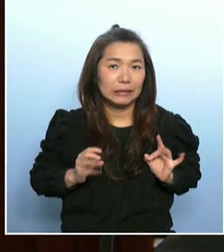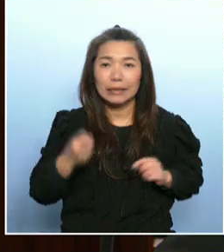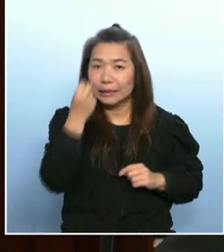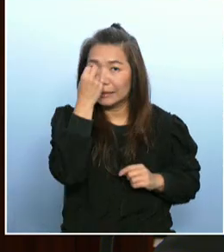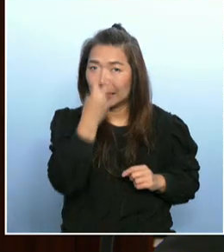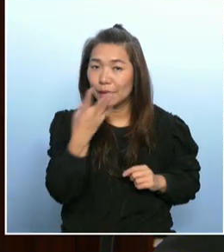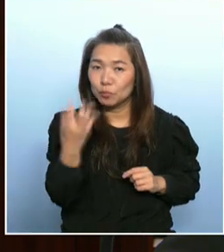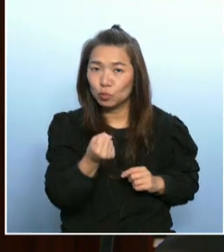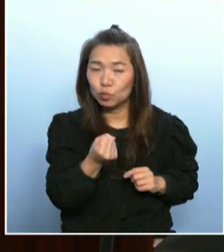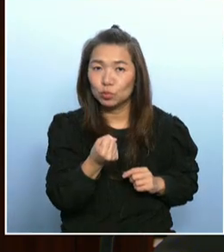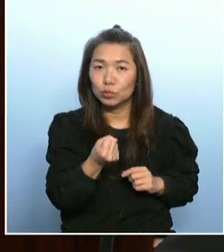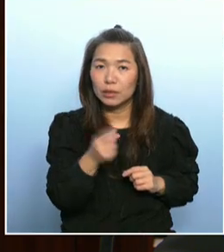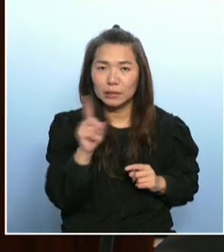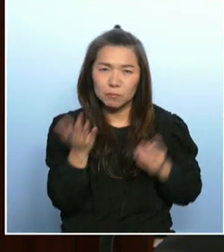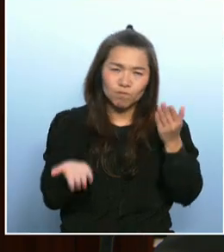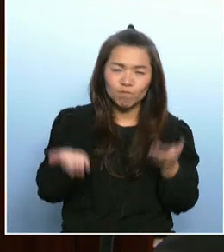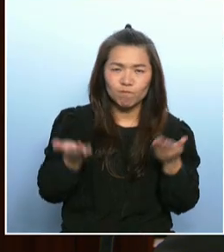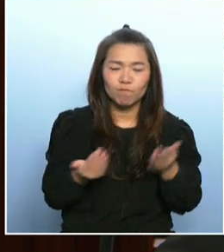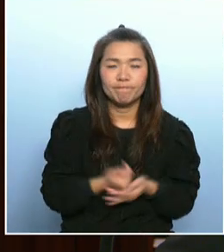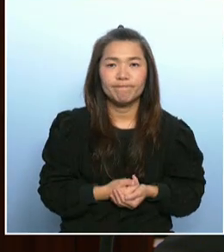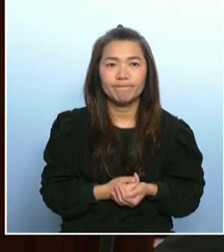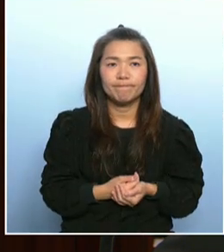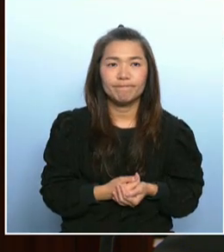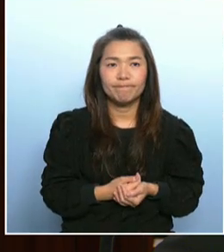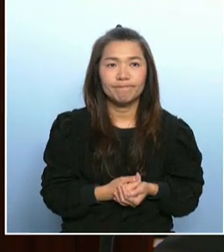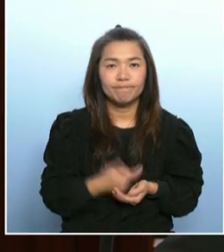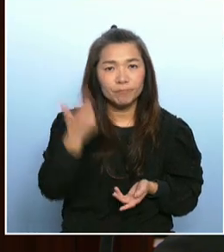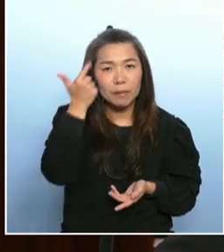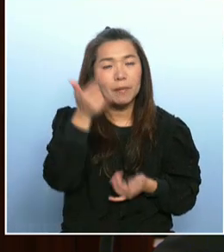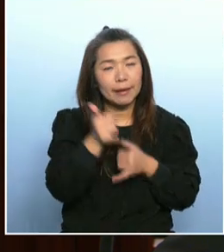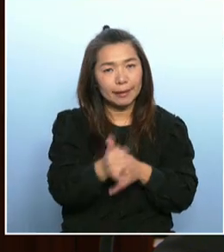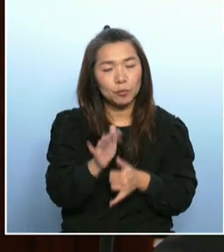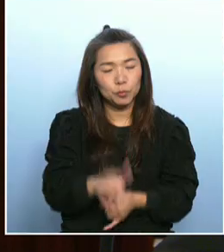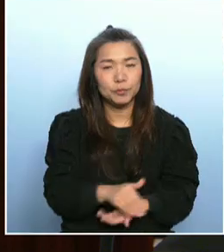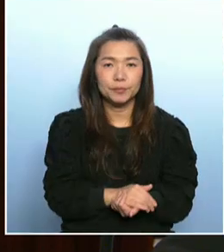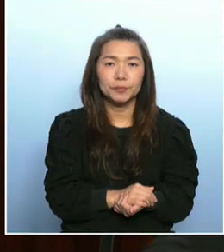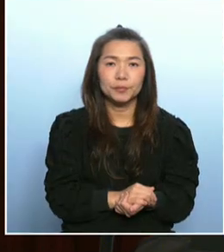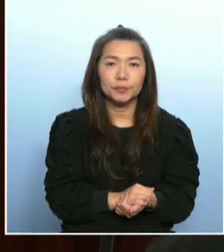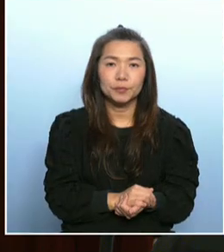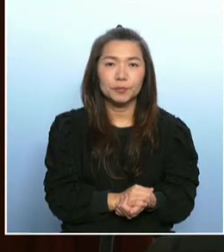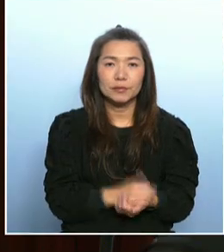administration will strike a balance between privacy and the rights to visit,